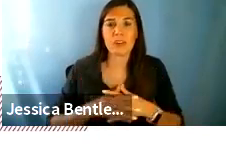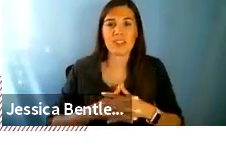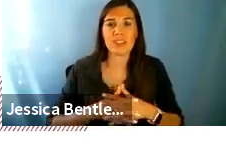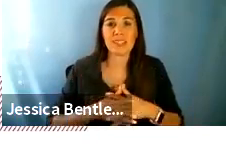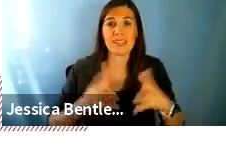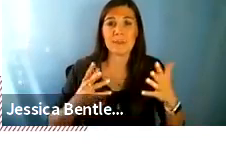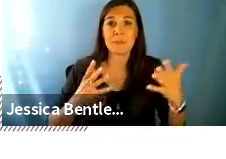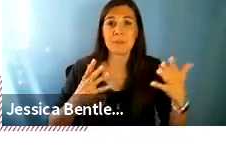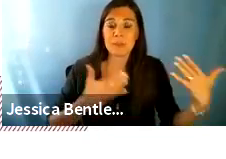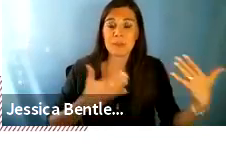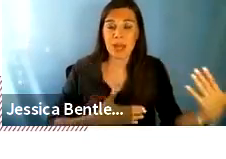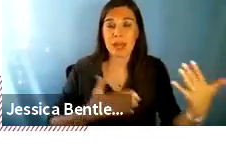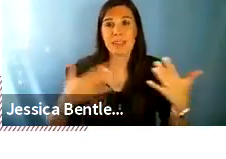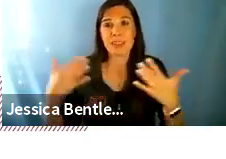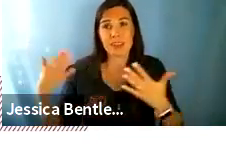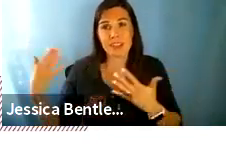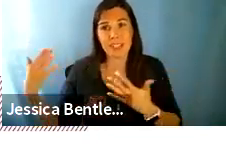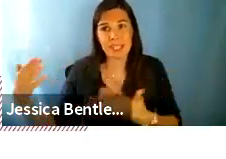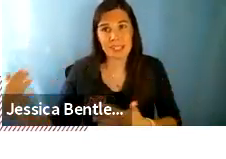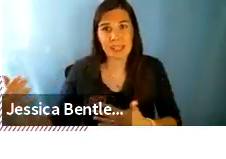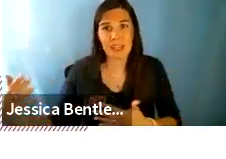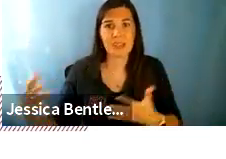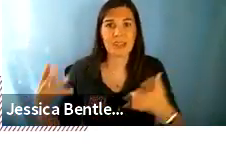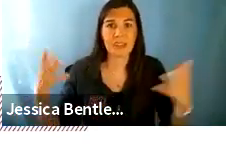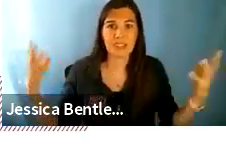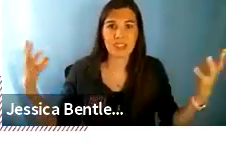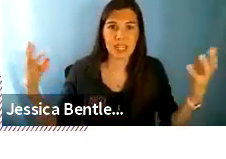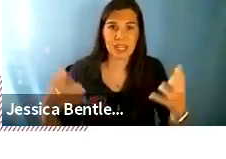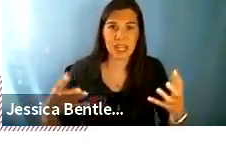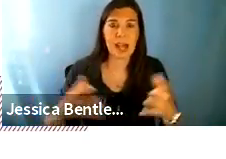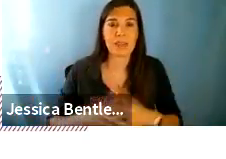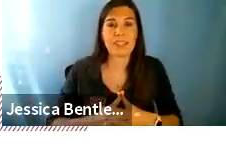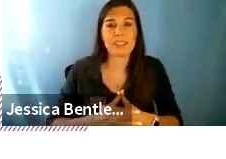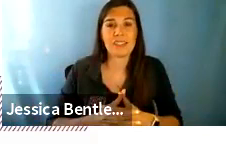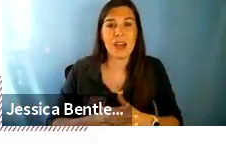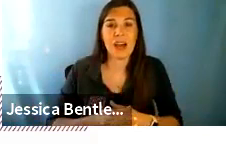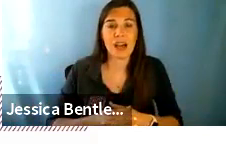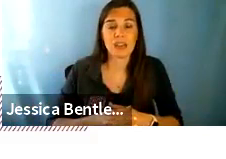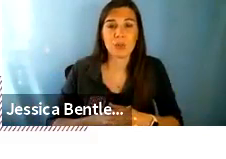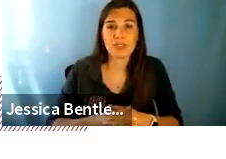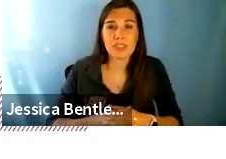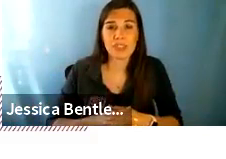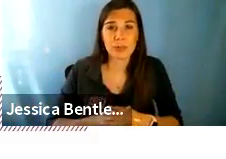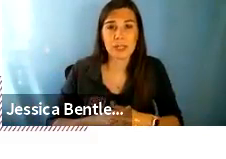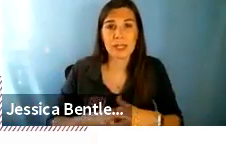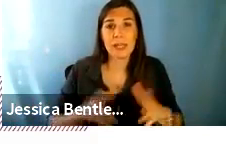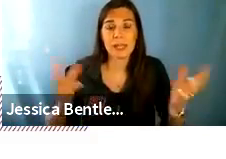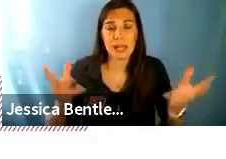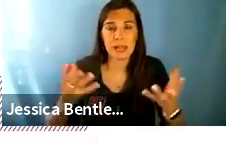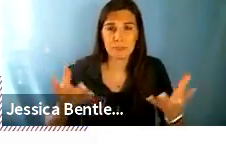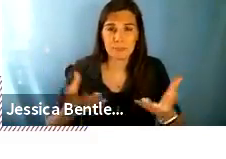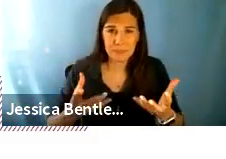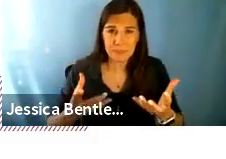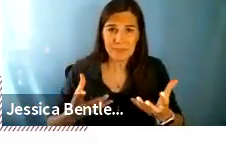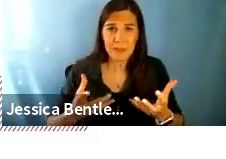with them, understanding blindness, understanding deafness, understanding how these dual sensory